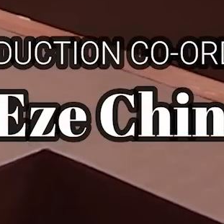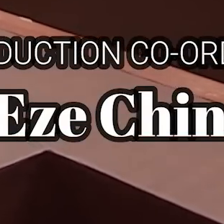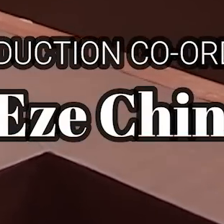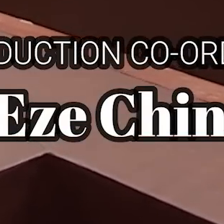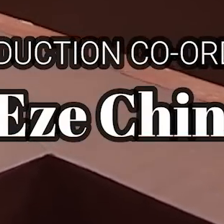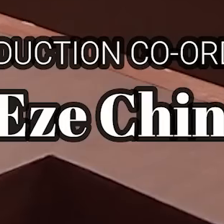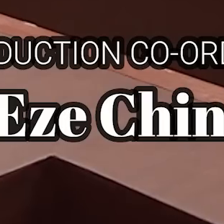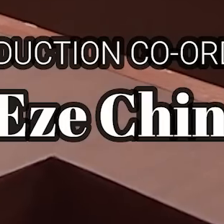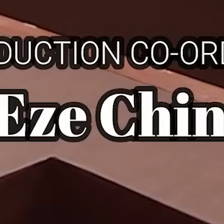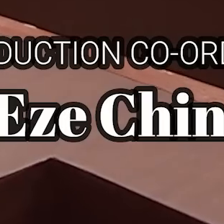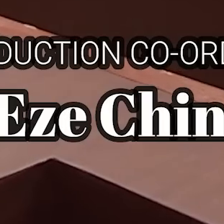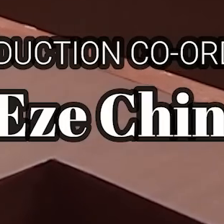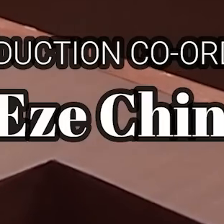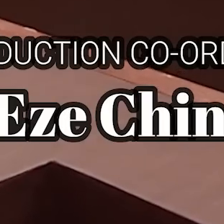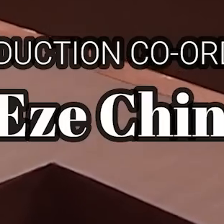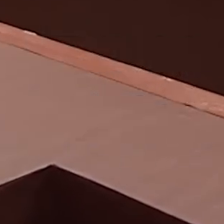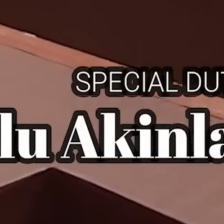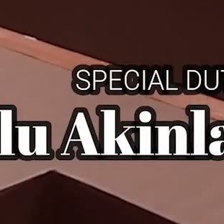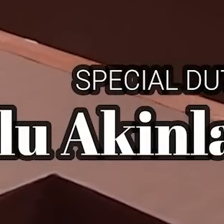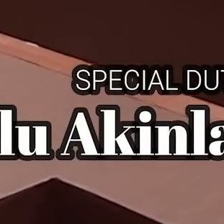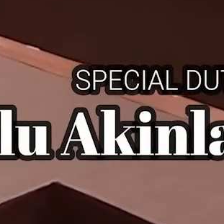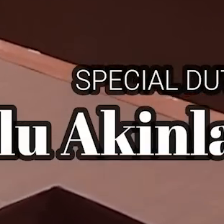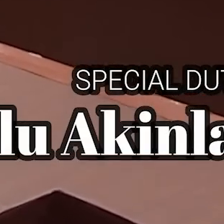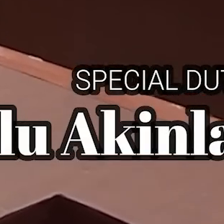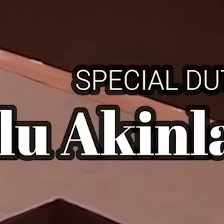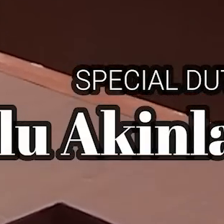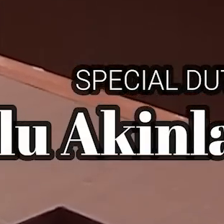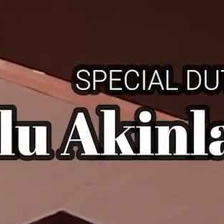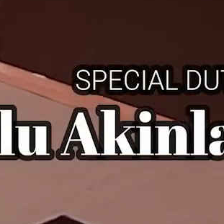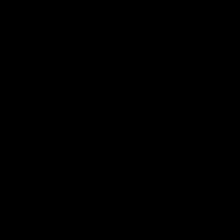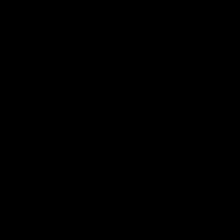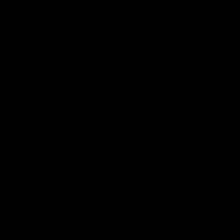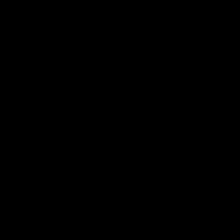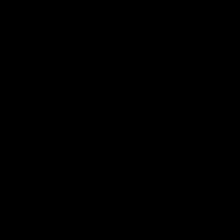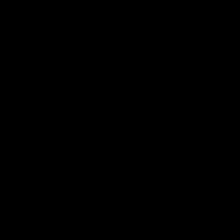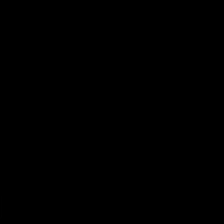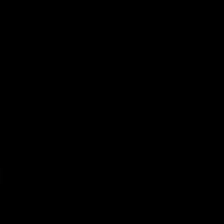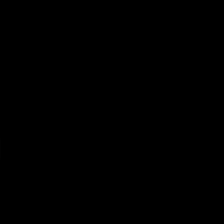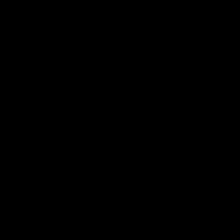Log on to www.thejusticecourt.com and submit your case.